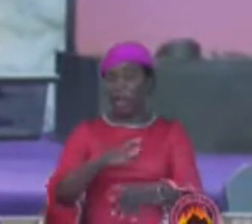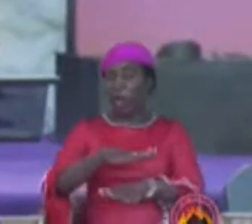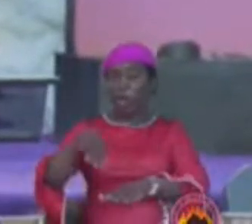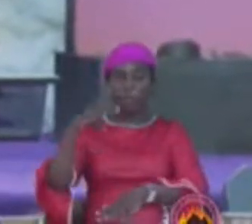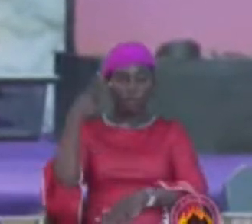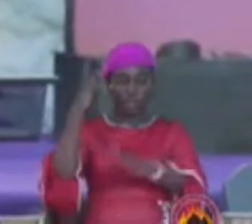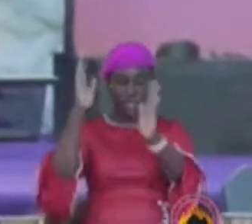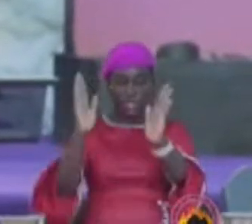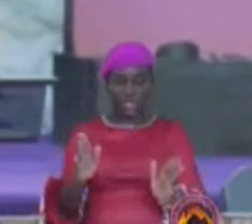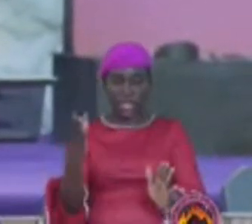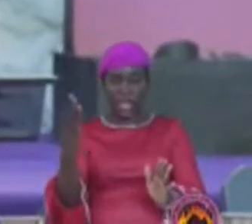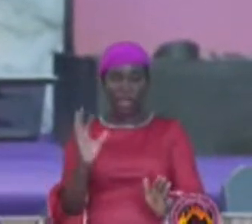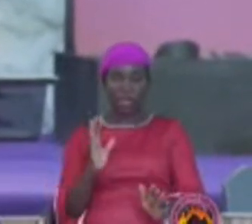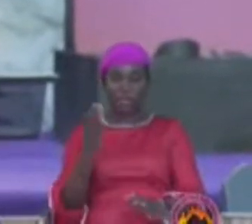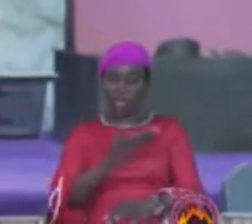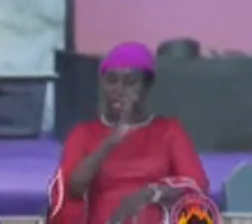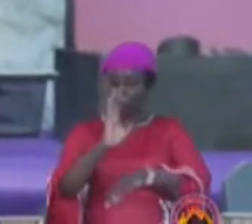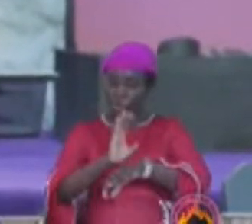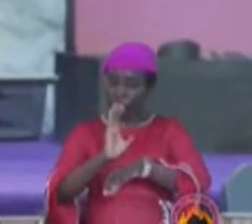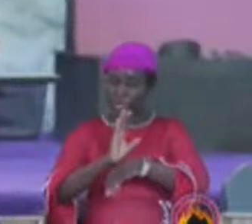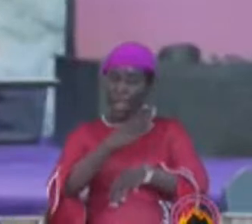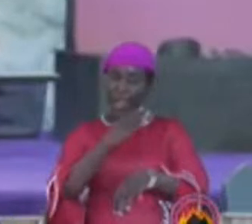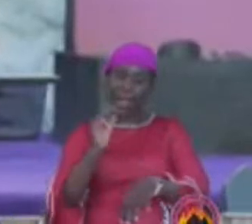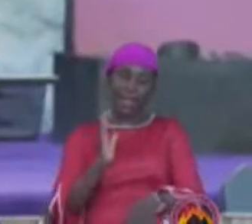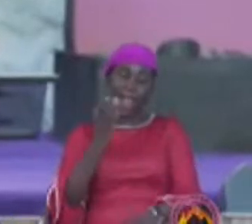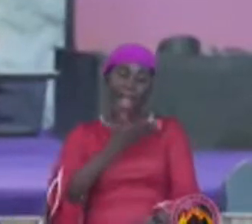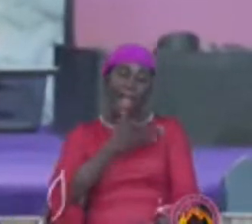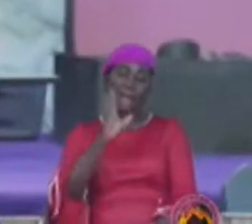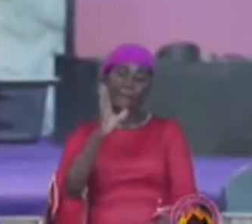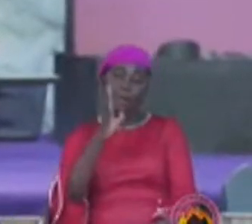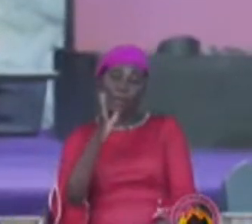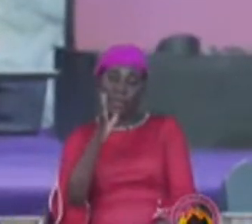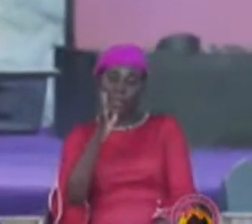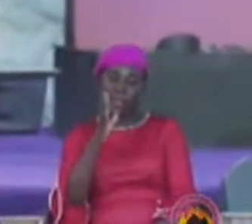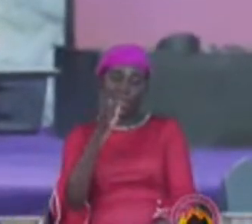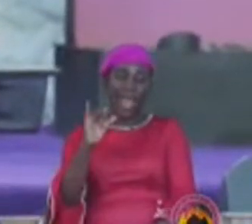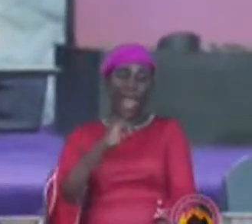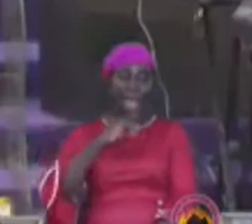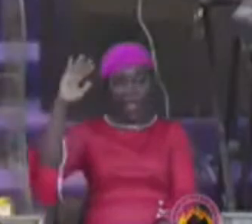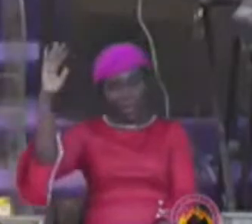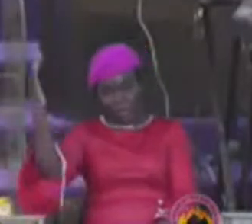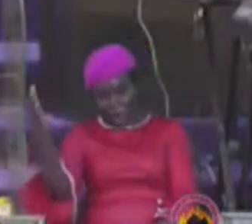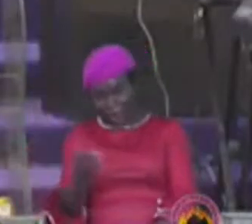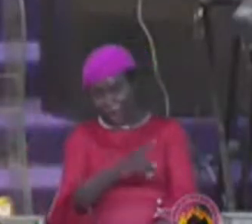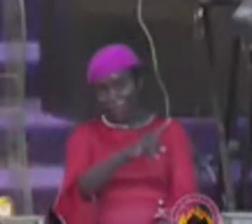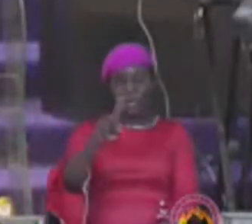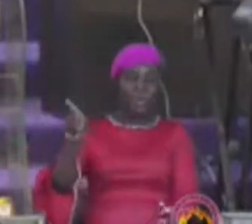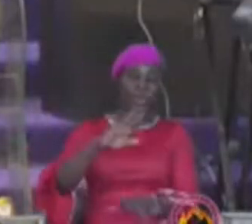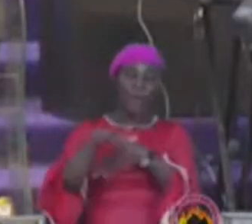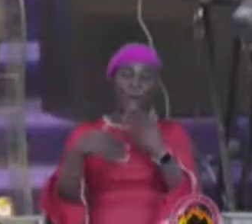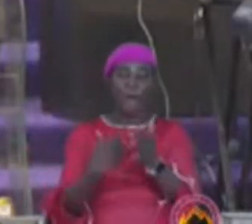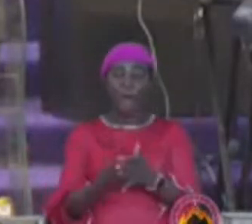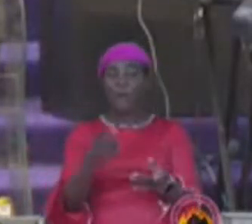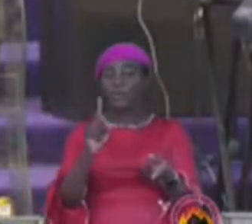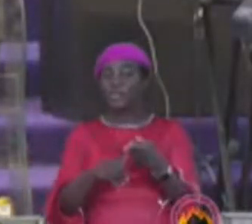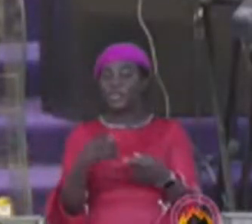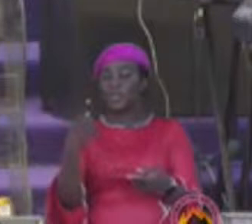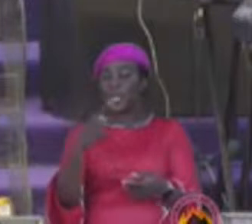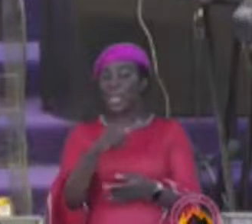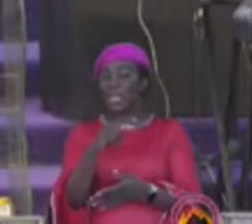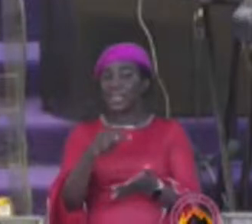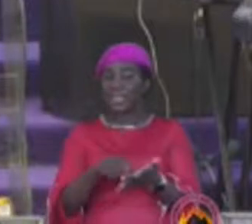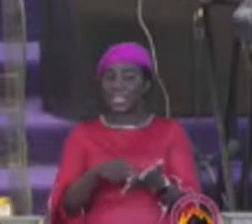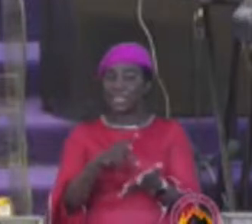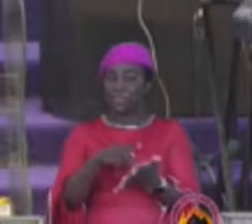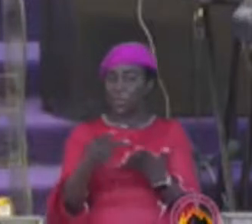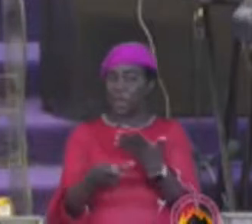Worldwide, and I'm Mommy Geo Dr. Mishadi Olukoya, I warmly welcome you to this edition of the program Stop Them Before They